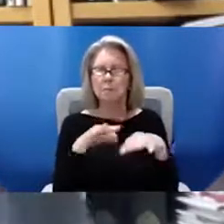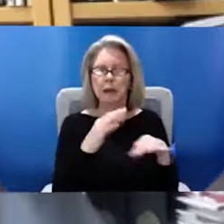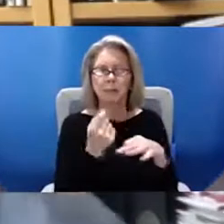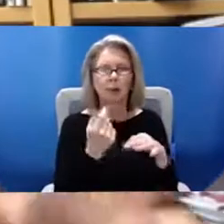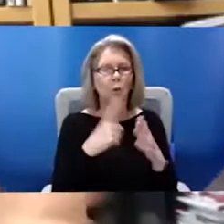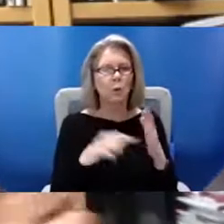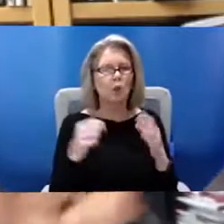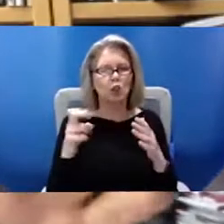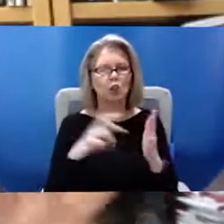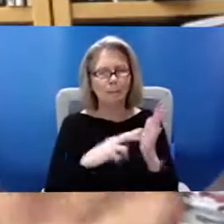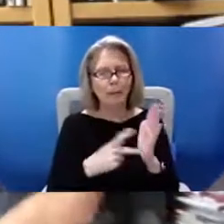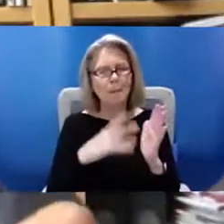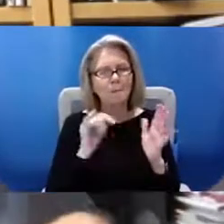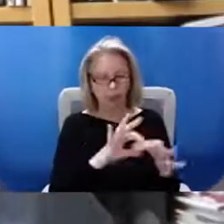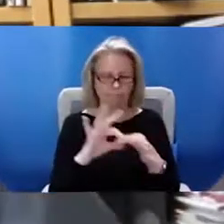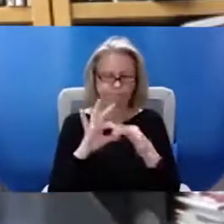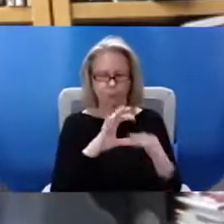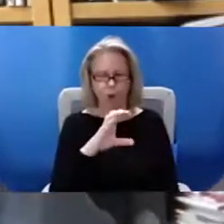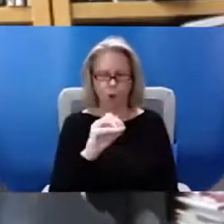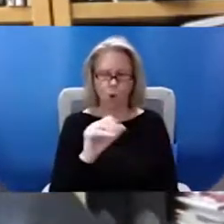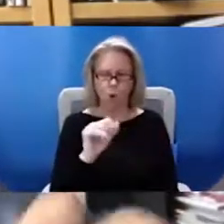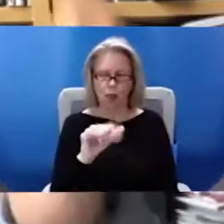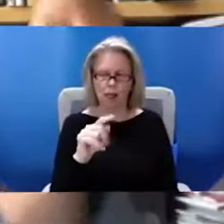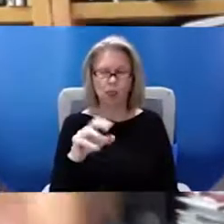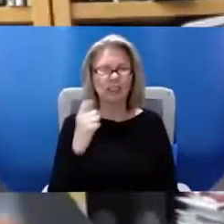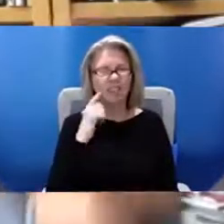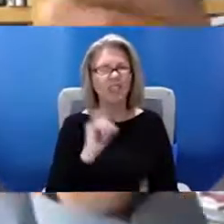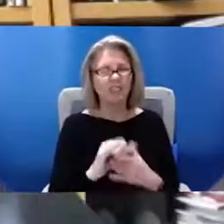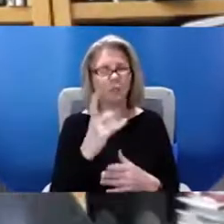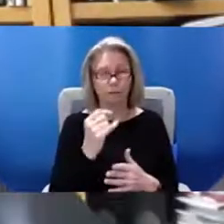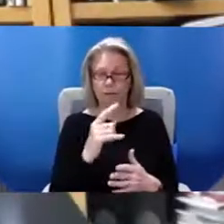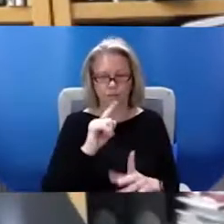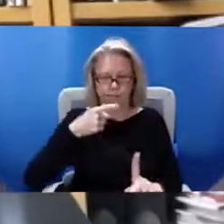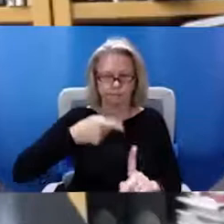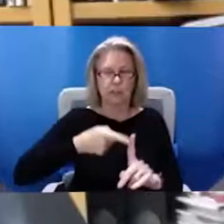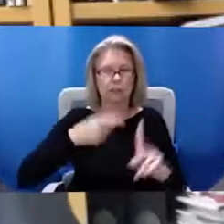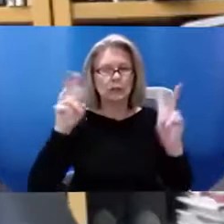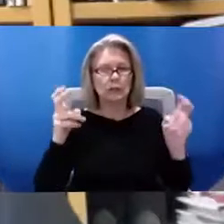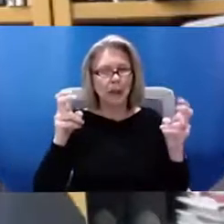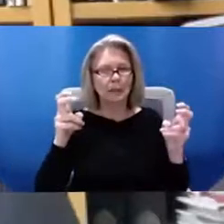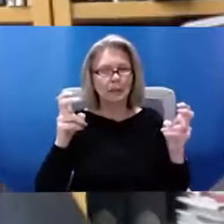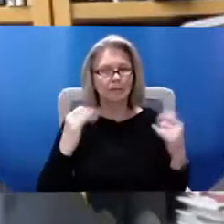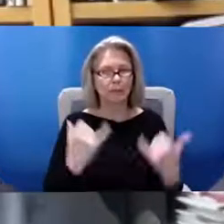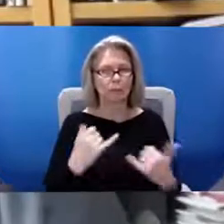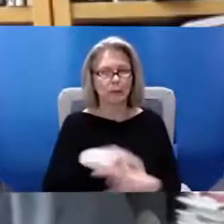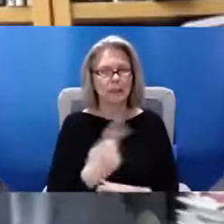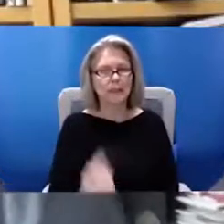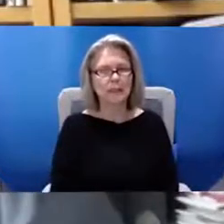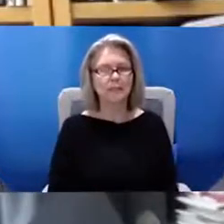So I will explain a little bit what she meant by coalitions, because I think it's one of the central topics of these